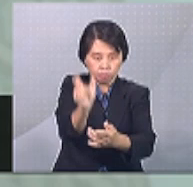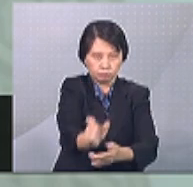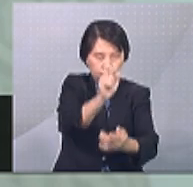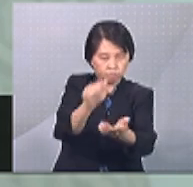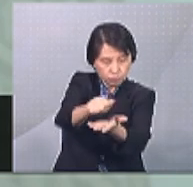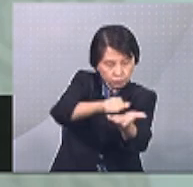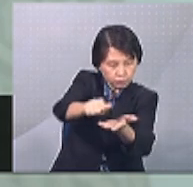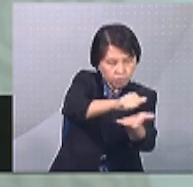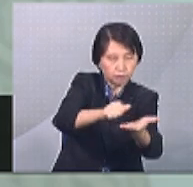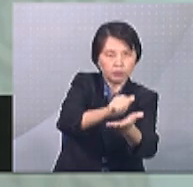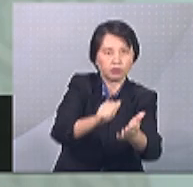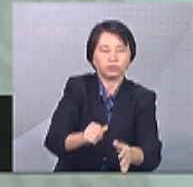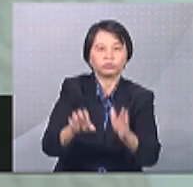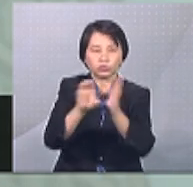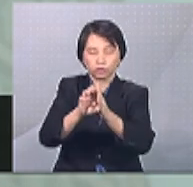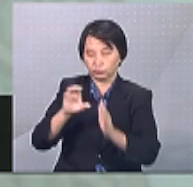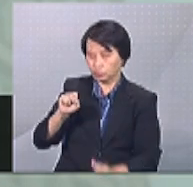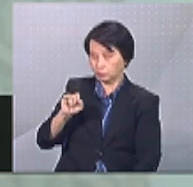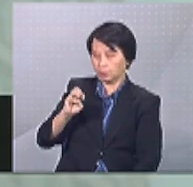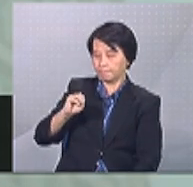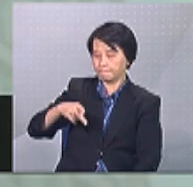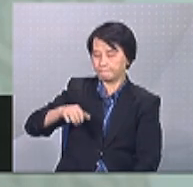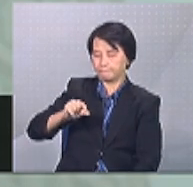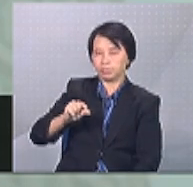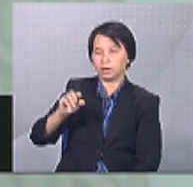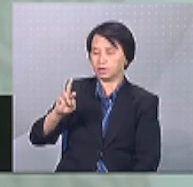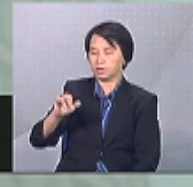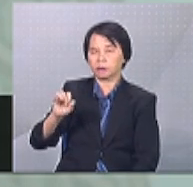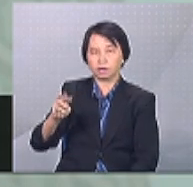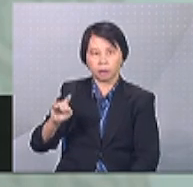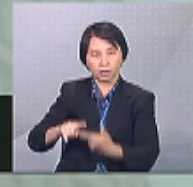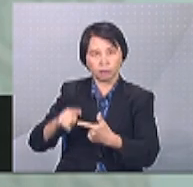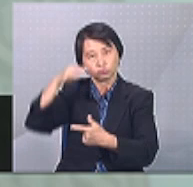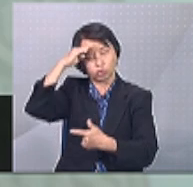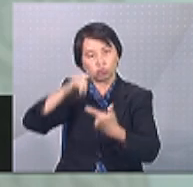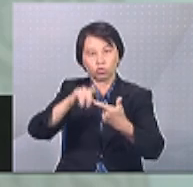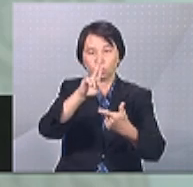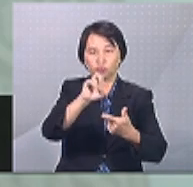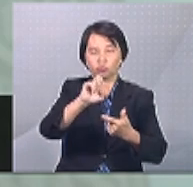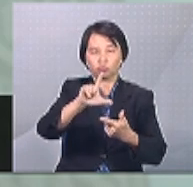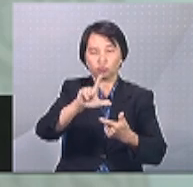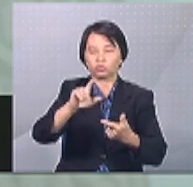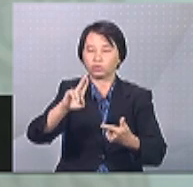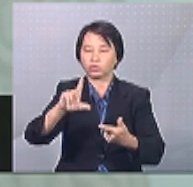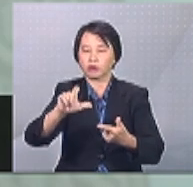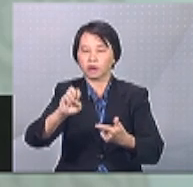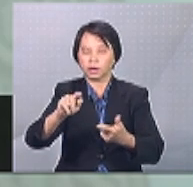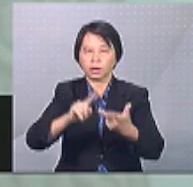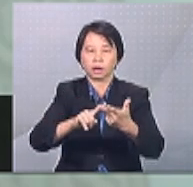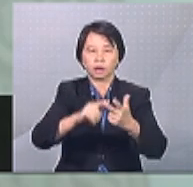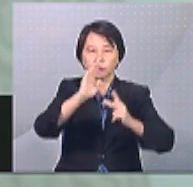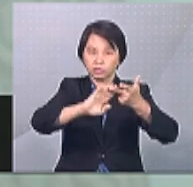have seen, for example, Simpang Renggam, Kampung, and also Ulu Langat, plus Menara City One,